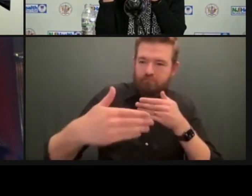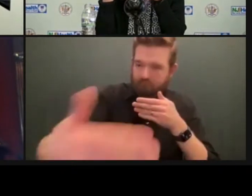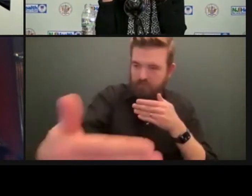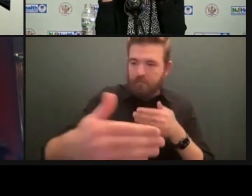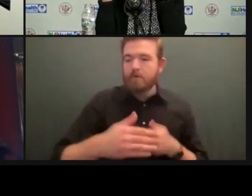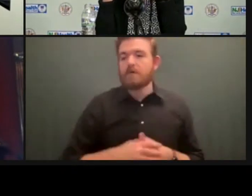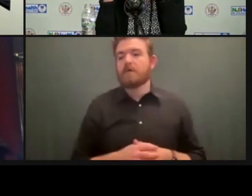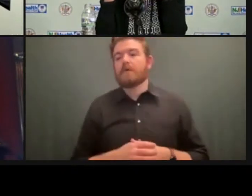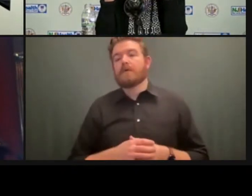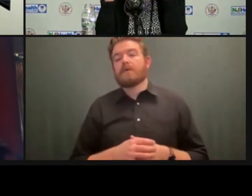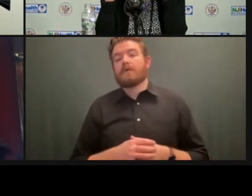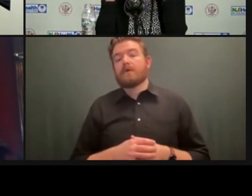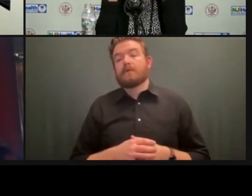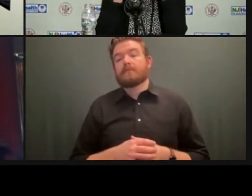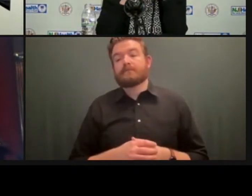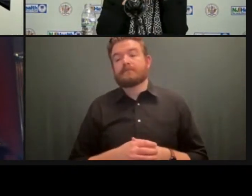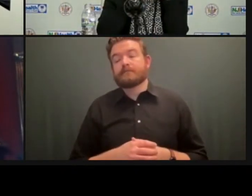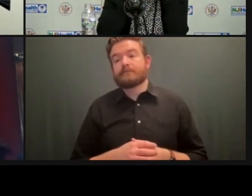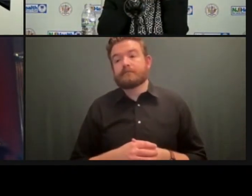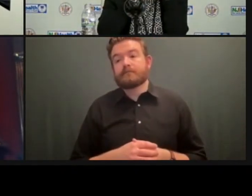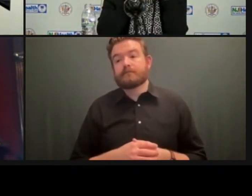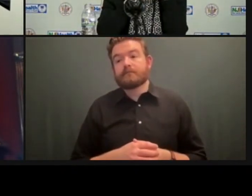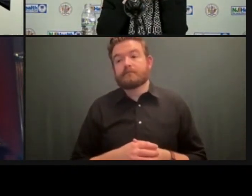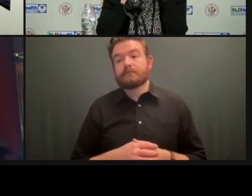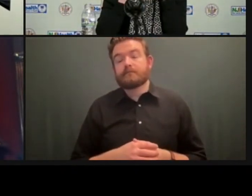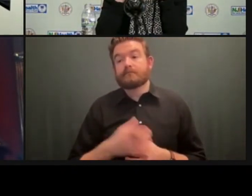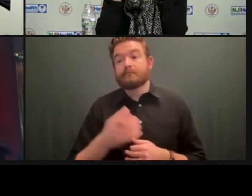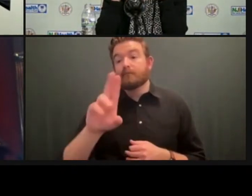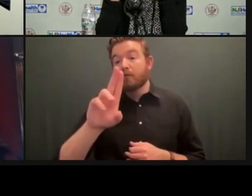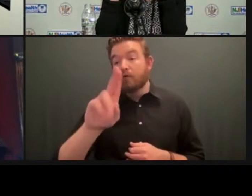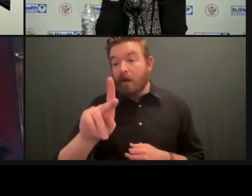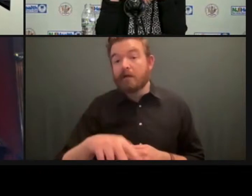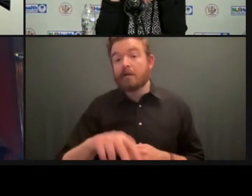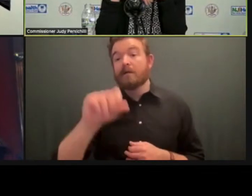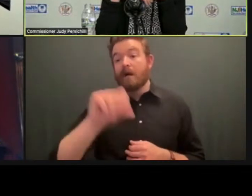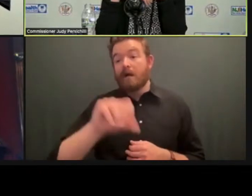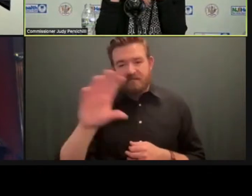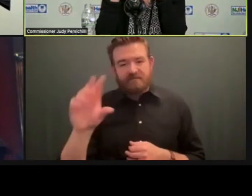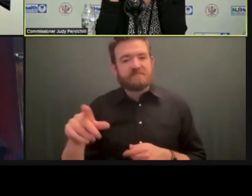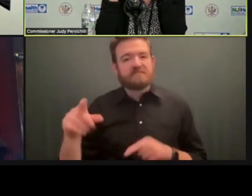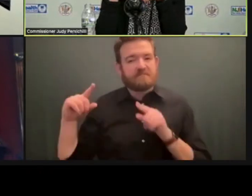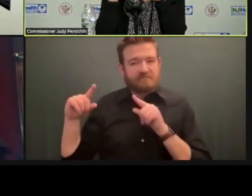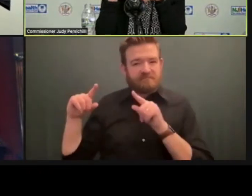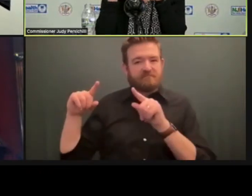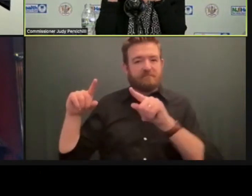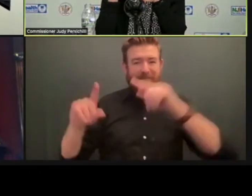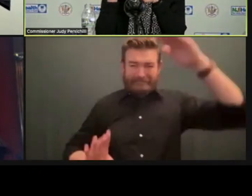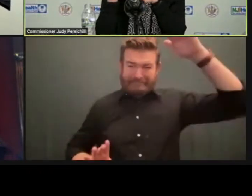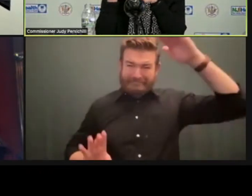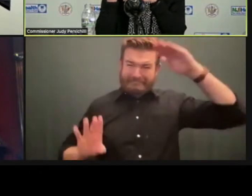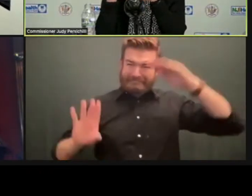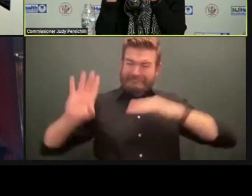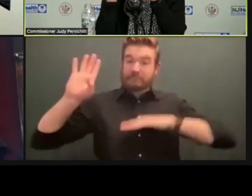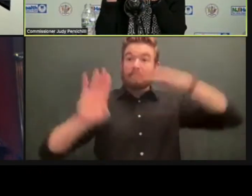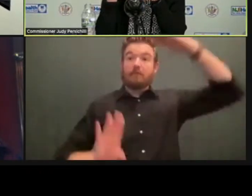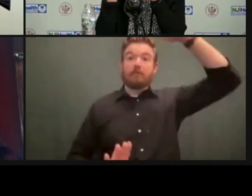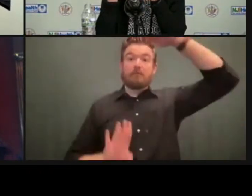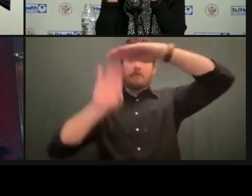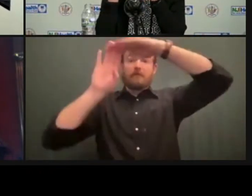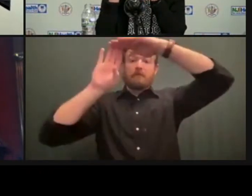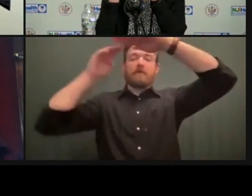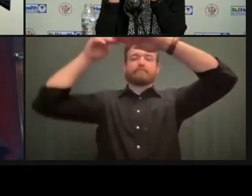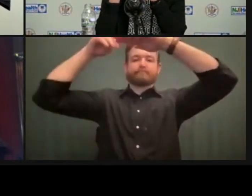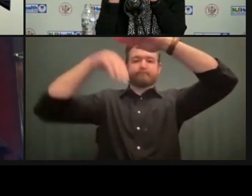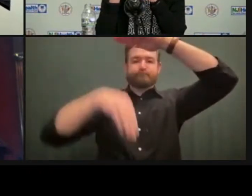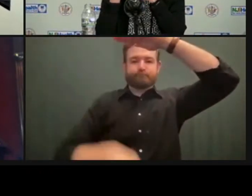the UK. So God willing, that happens to us. But those are big numbers, folks. The peak reached in